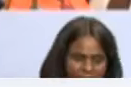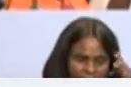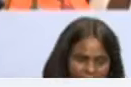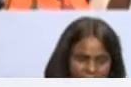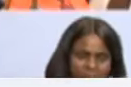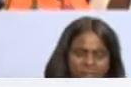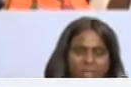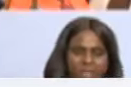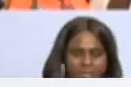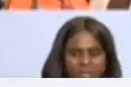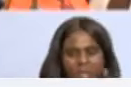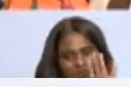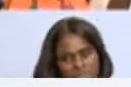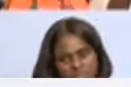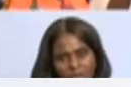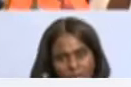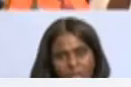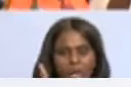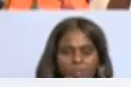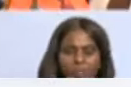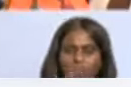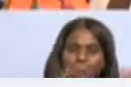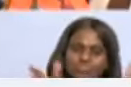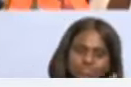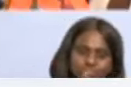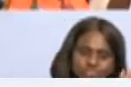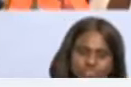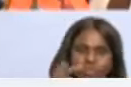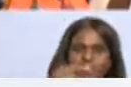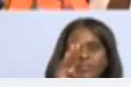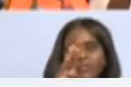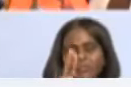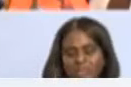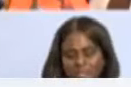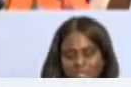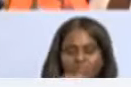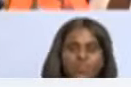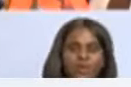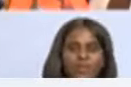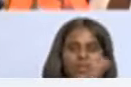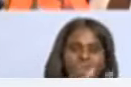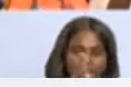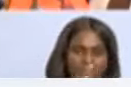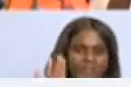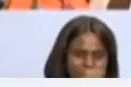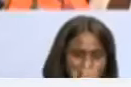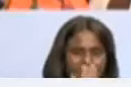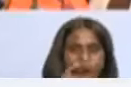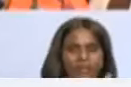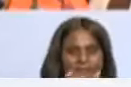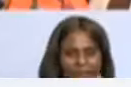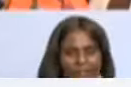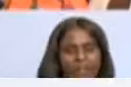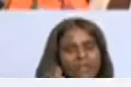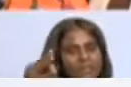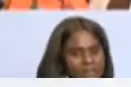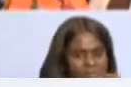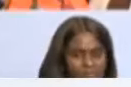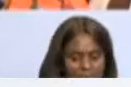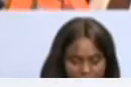victims of gender-based violence is what we are working towards. Speedy access to justice. This